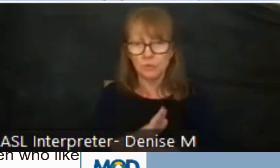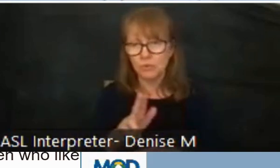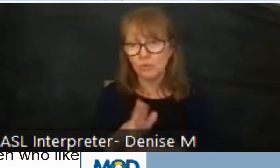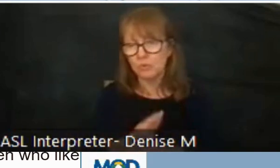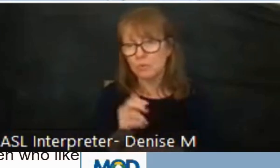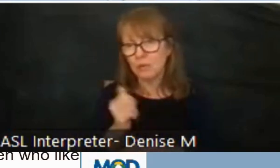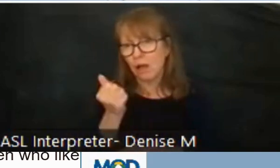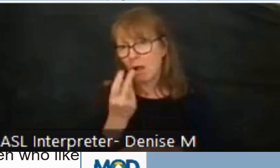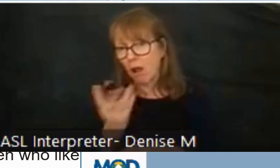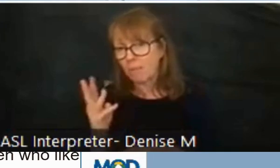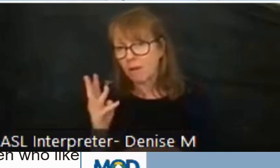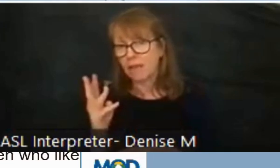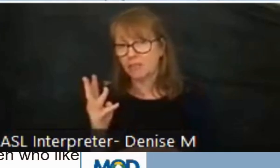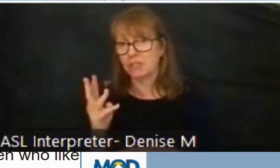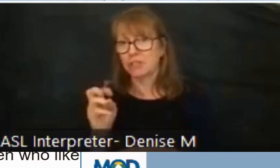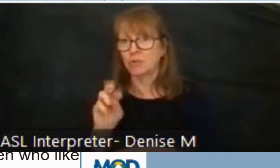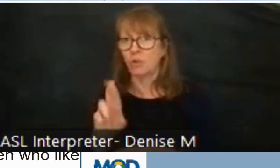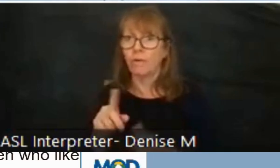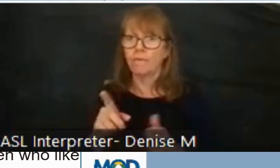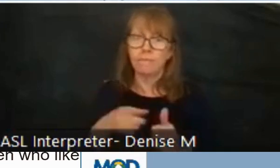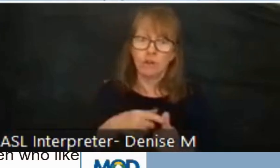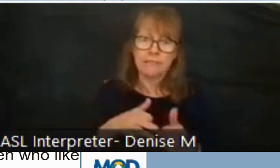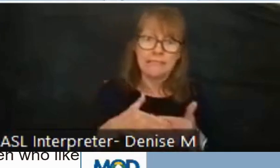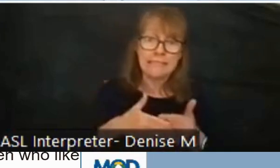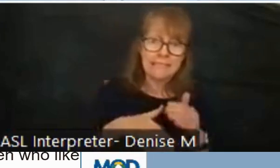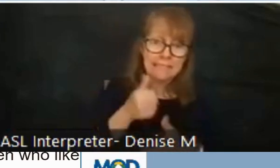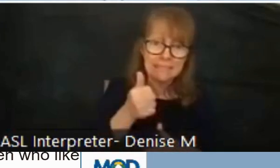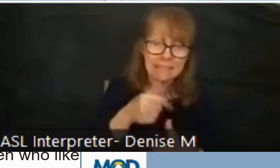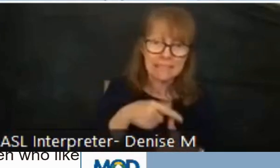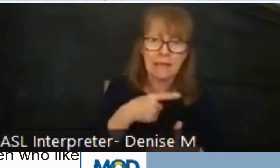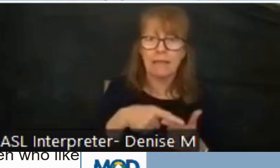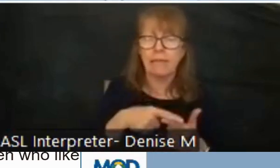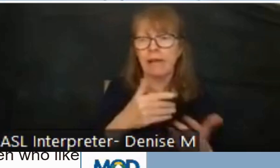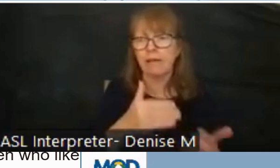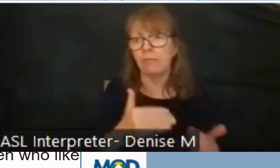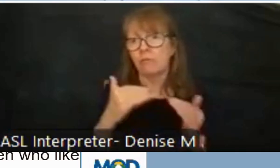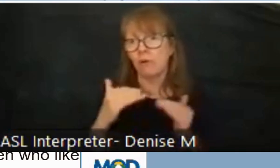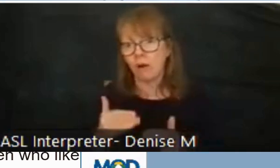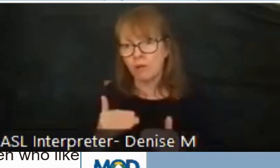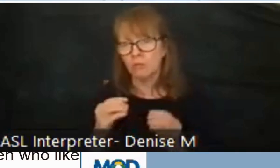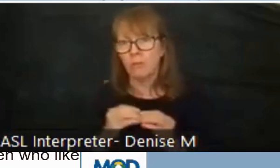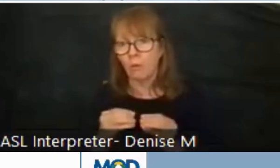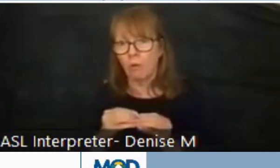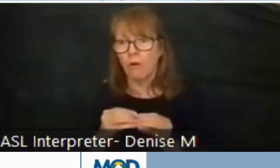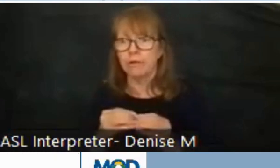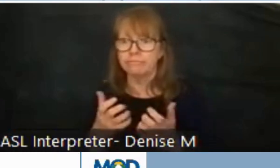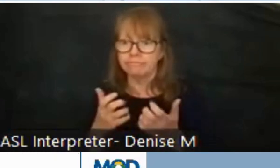first before moving on to something that is more demanding.